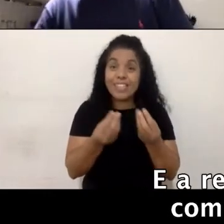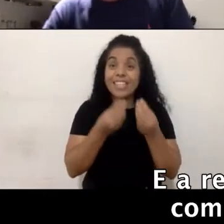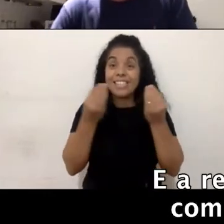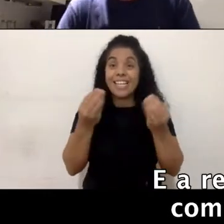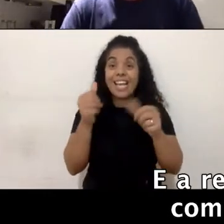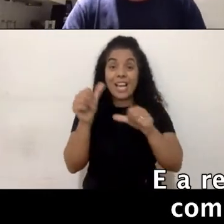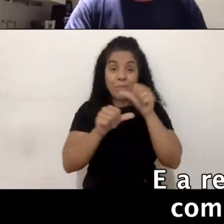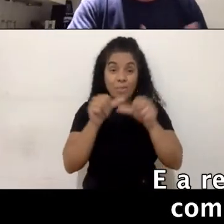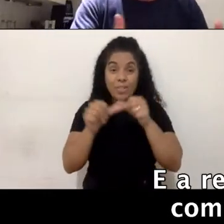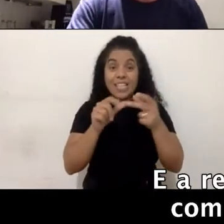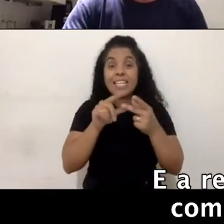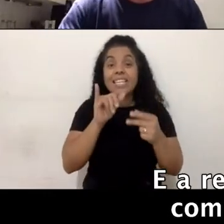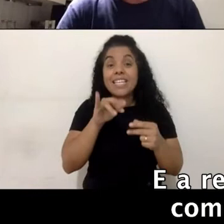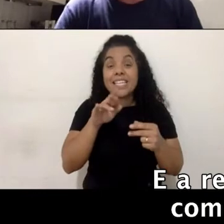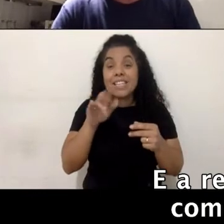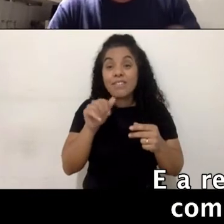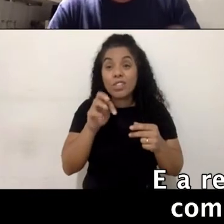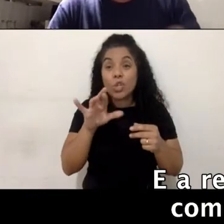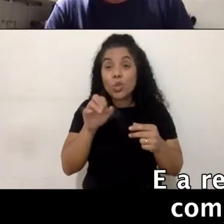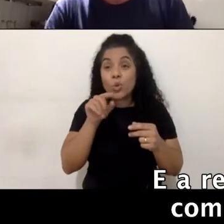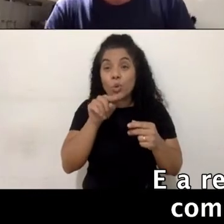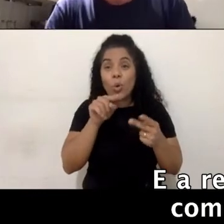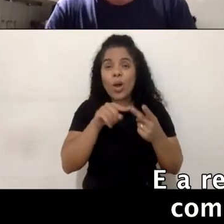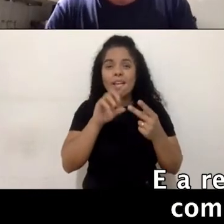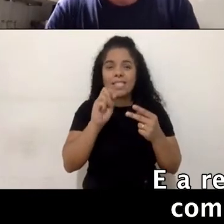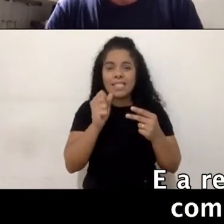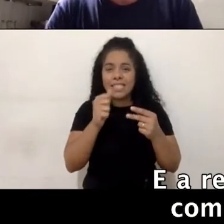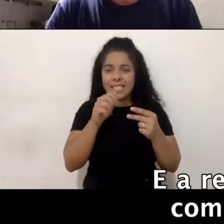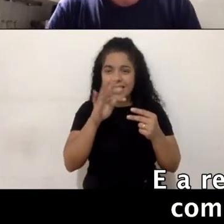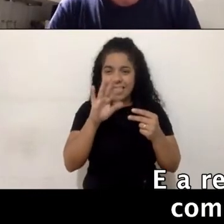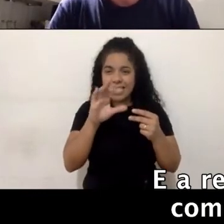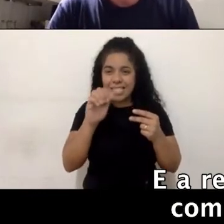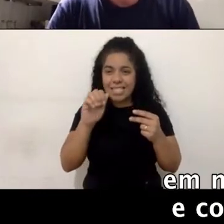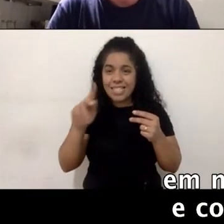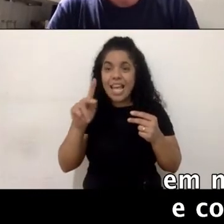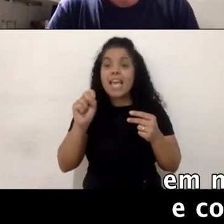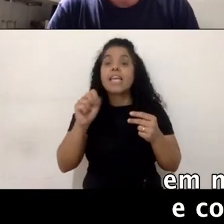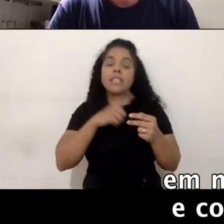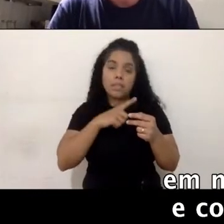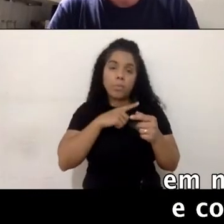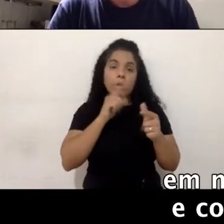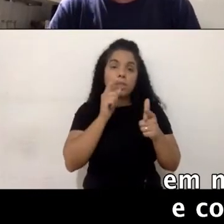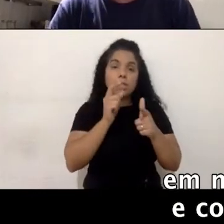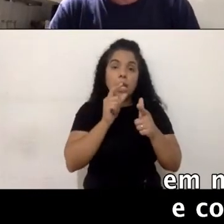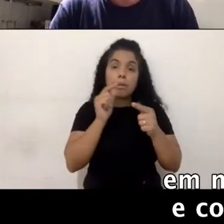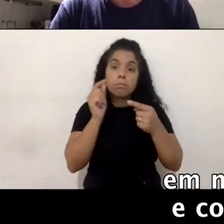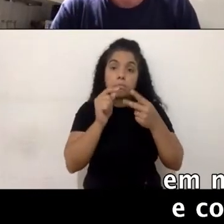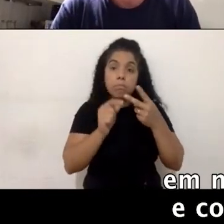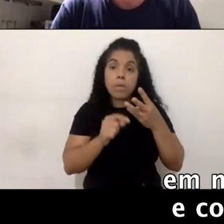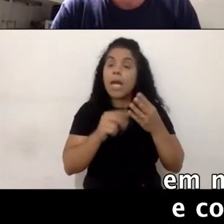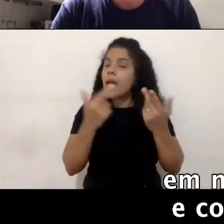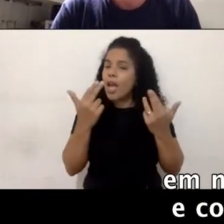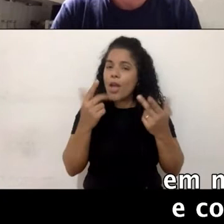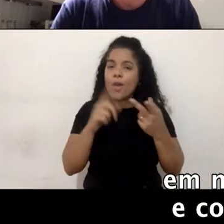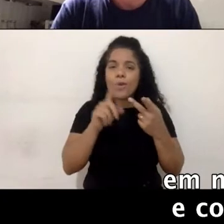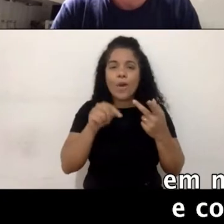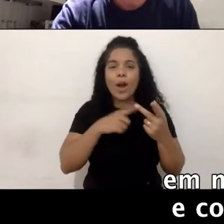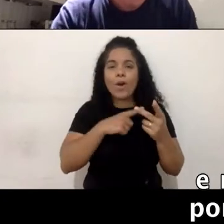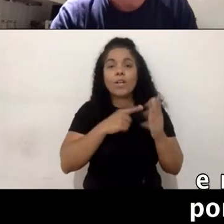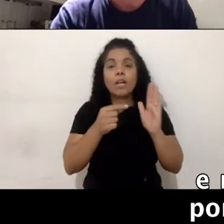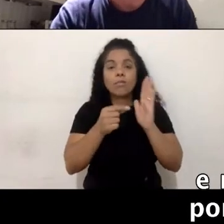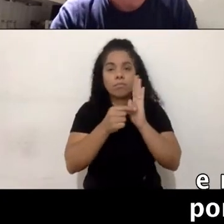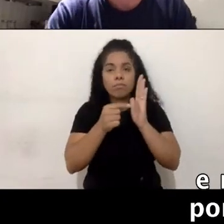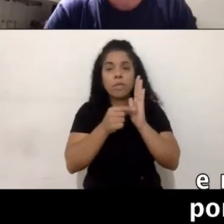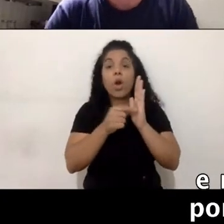And the answer is the same way that we do for software, using pipelines for our infrastructure code and infrastructure components for